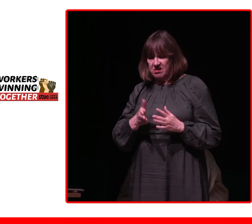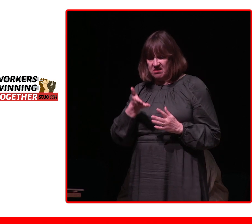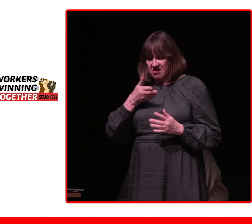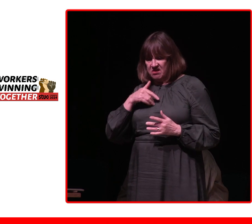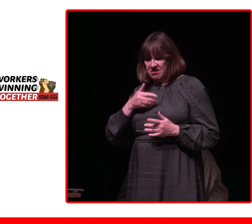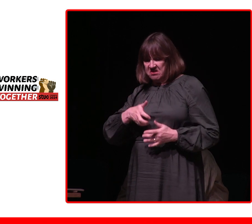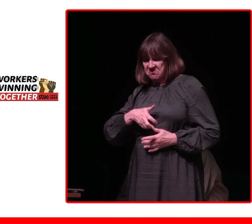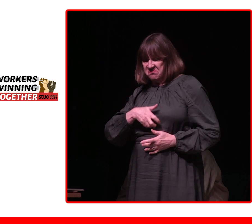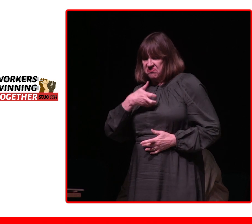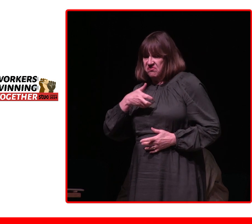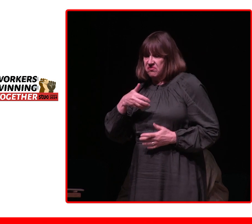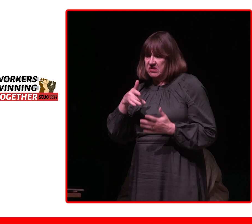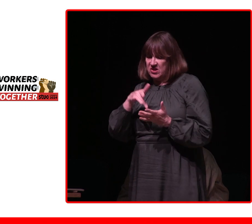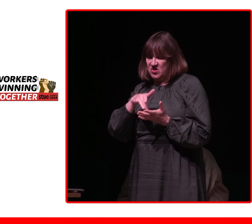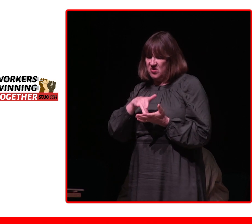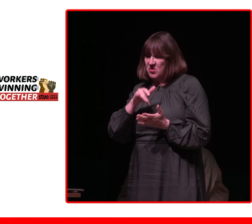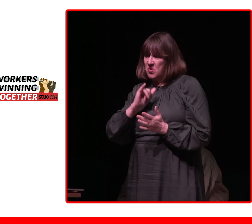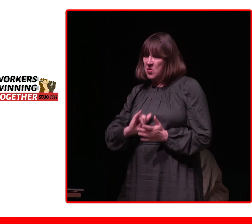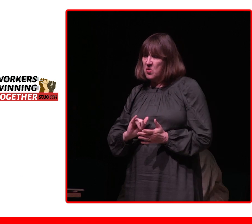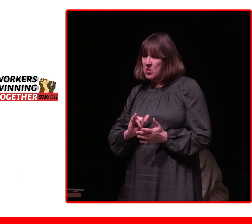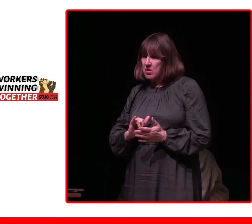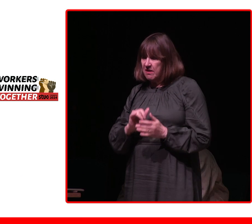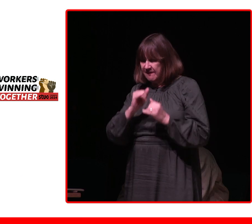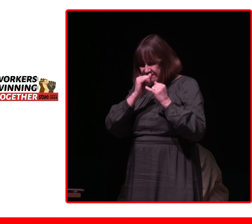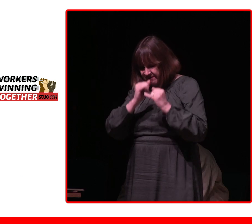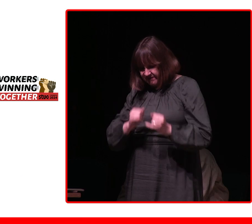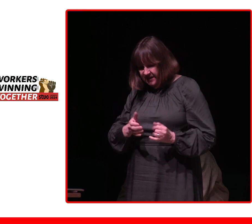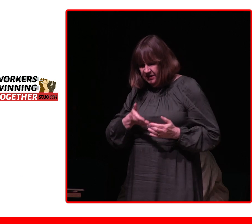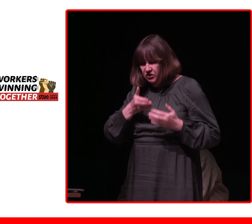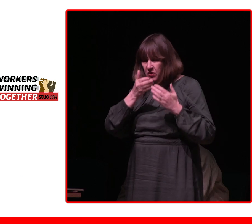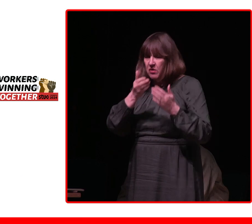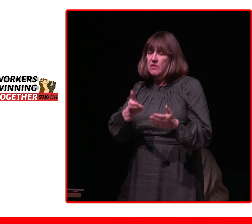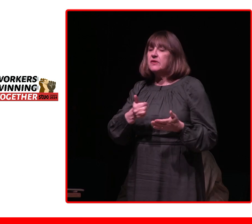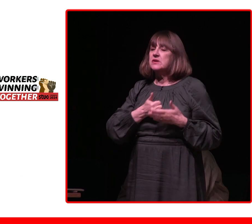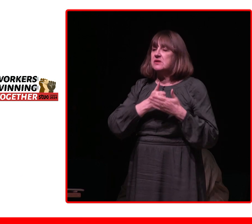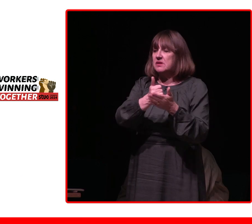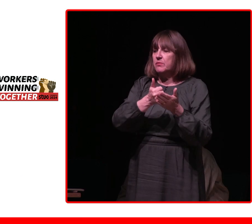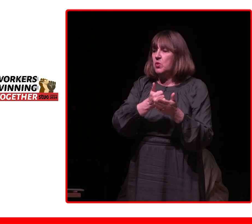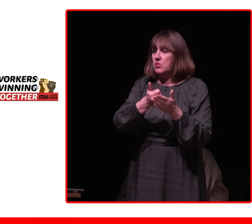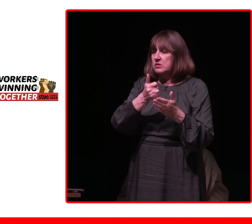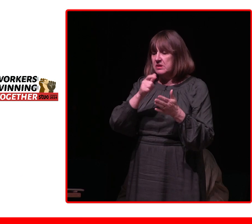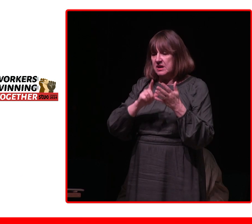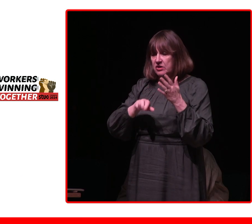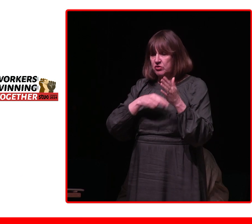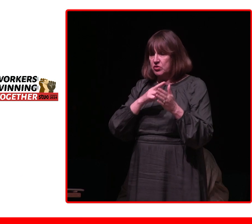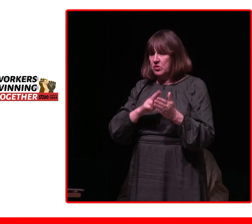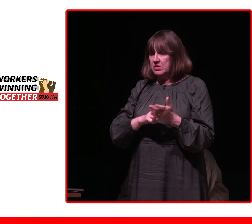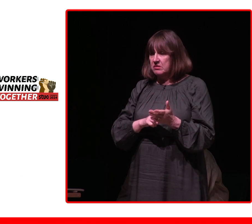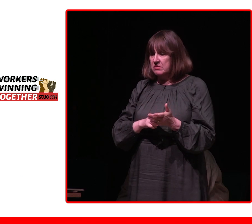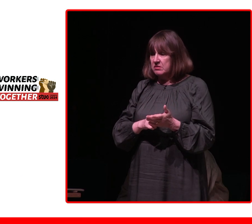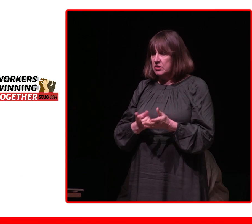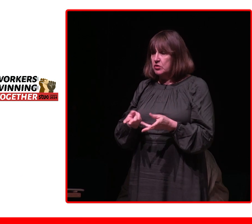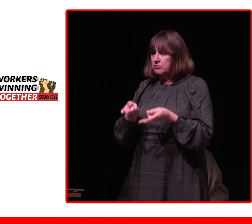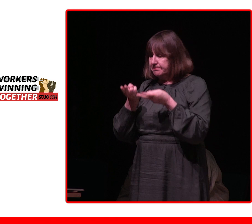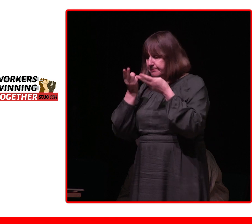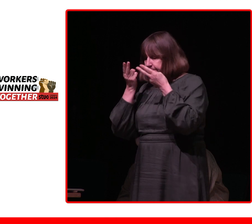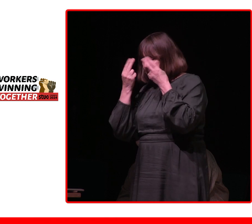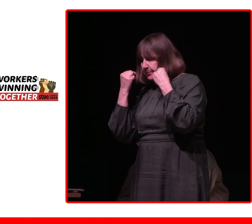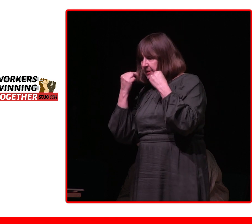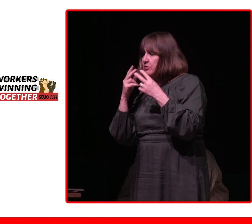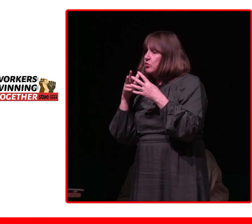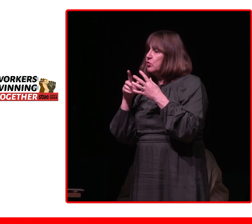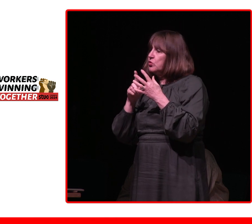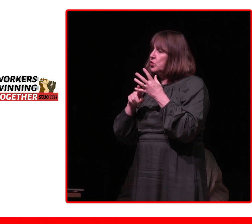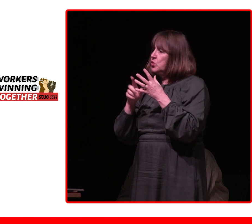core, failing to offer support for a ceasefire at the UN, totally subservient to their US